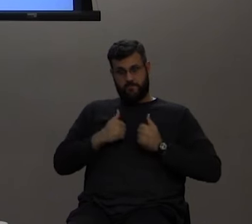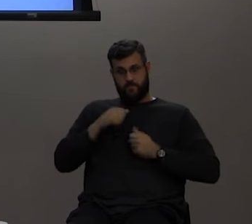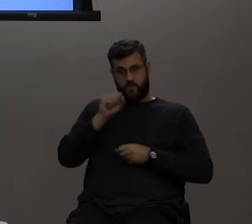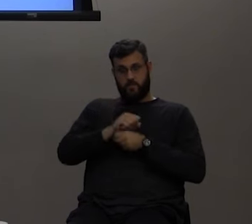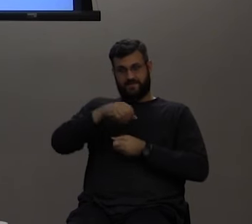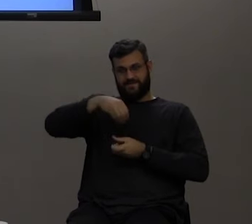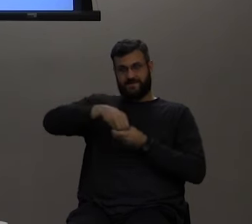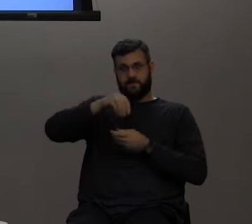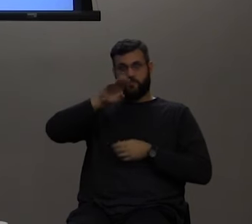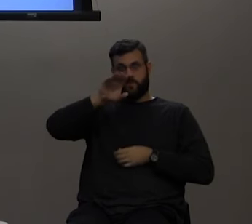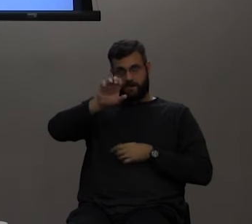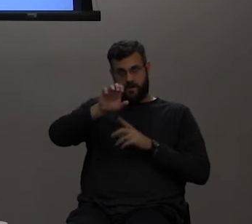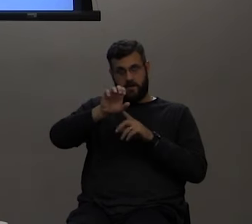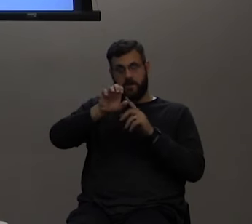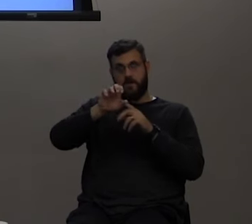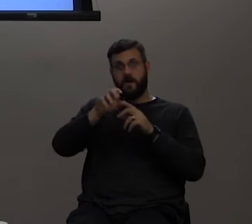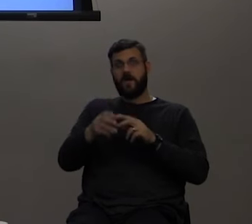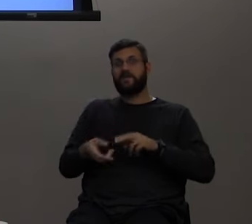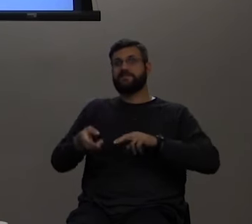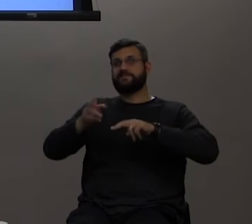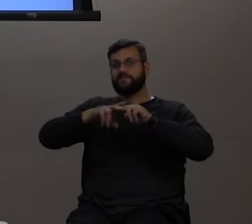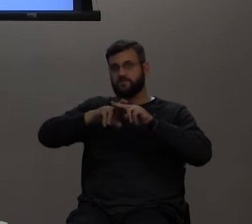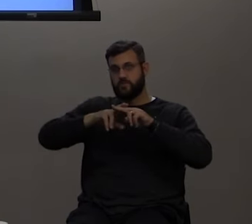and work in Boyle County, an additional